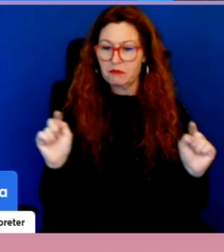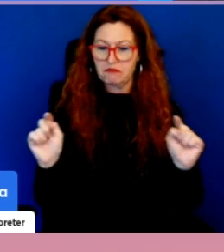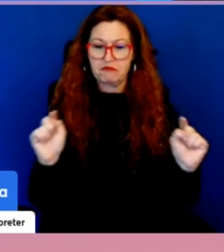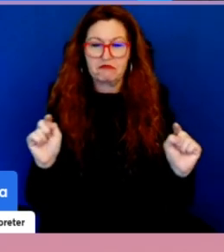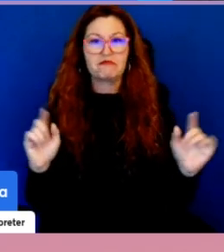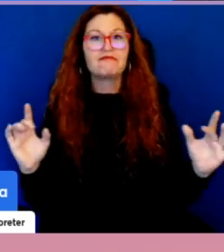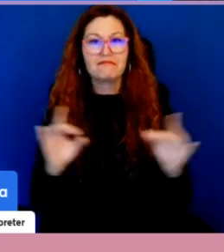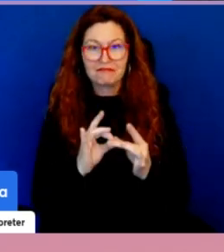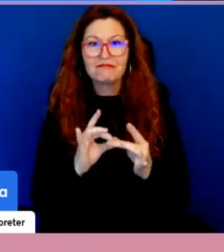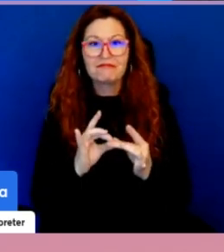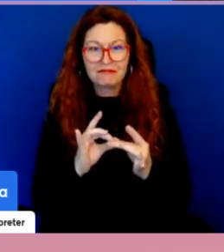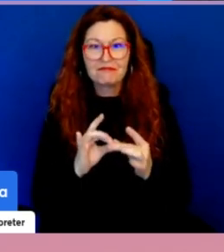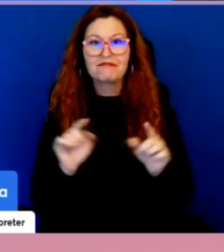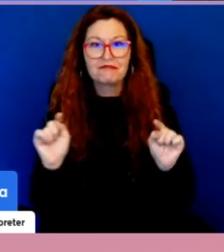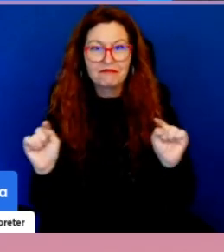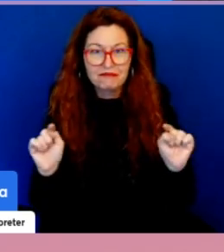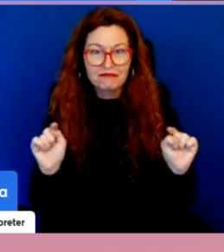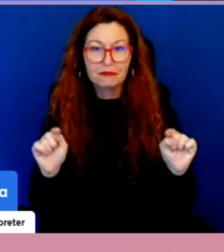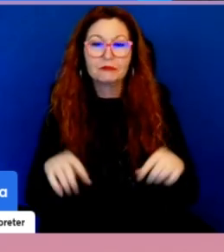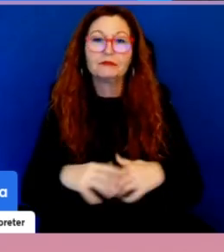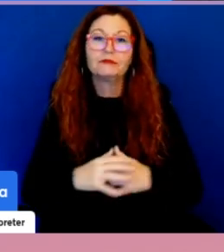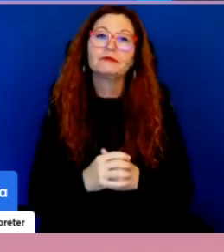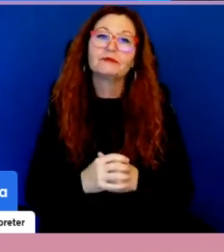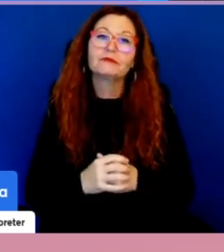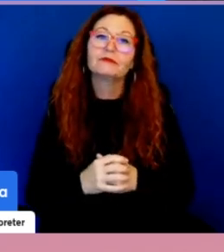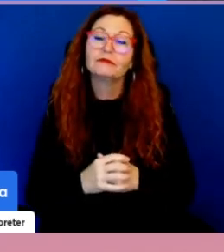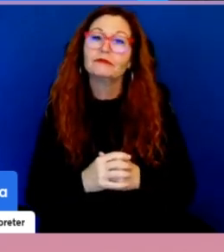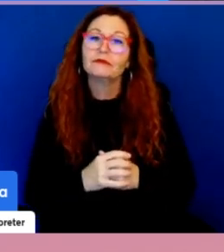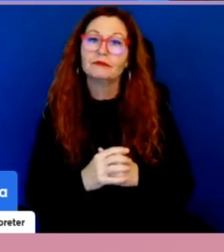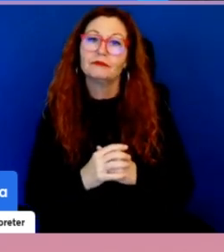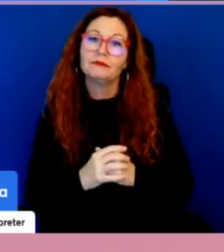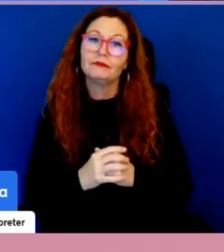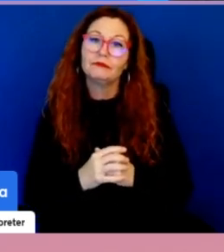risk assessments to identify potential threats and vulnerabilities.